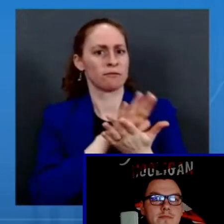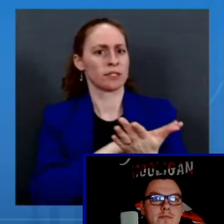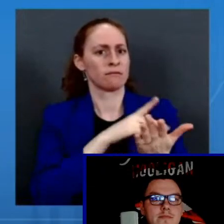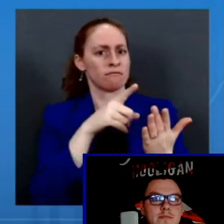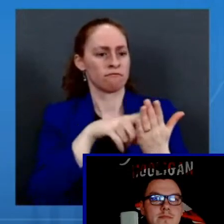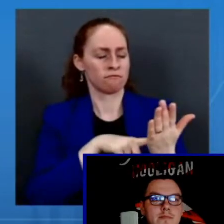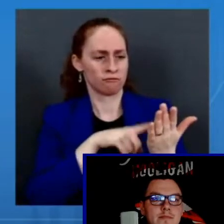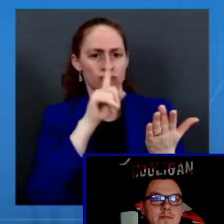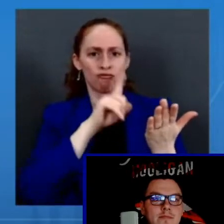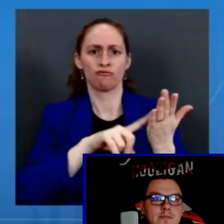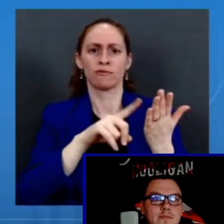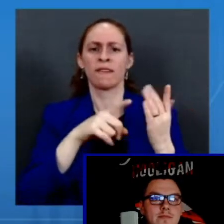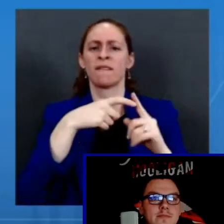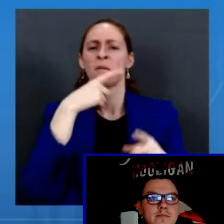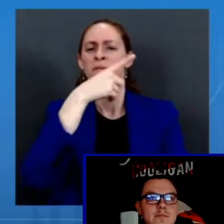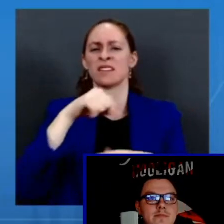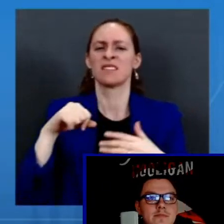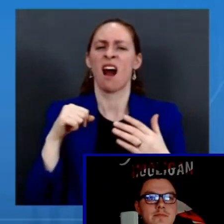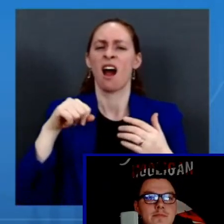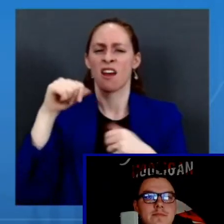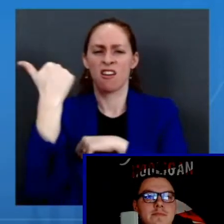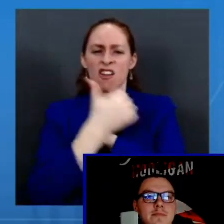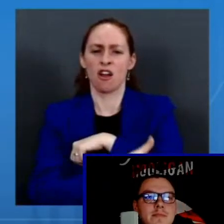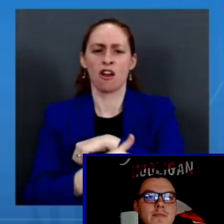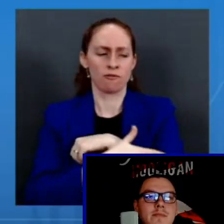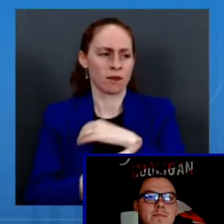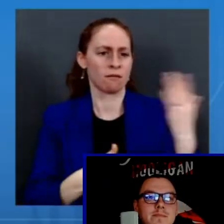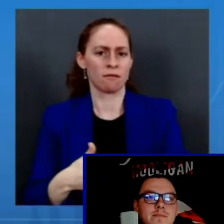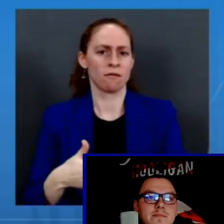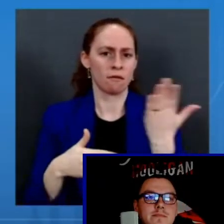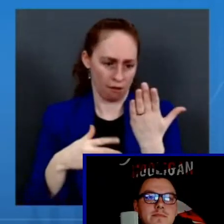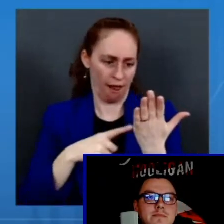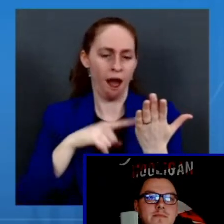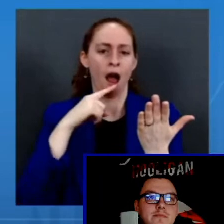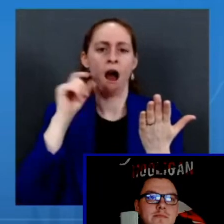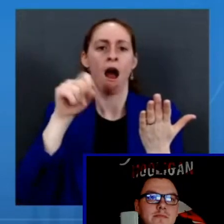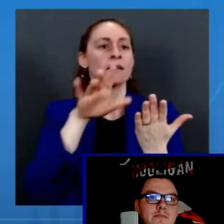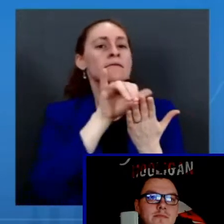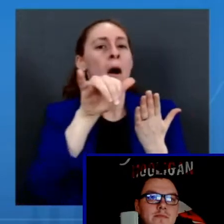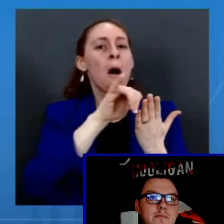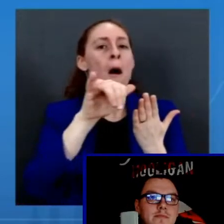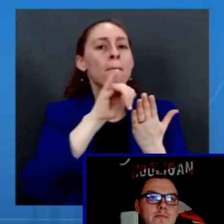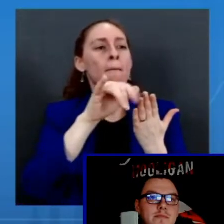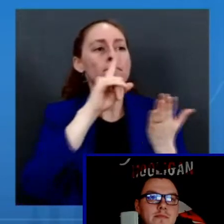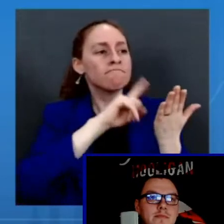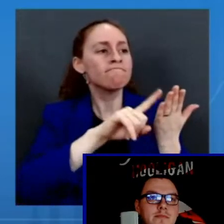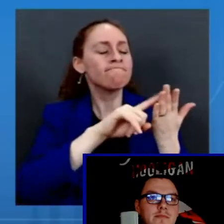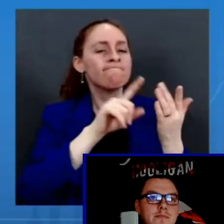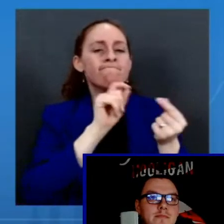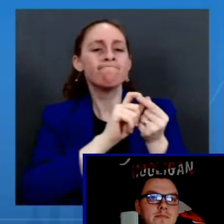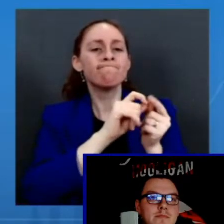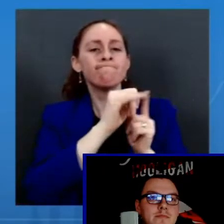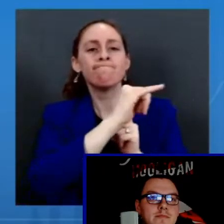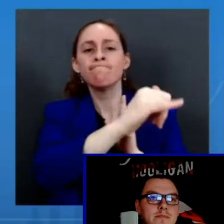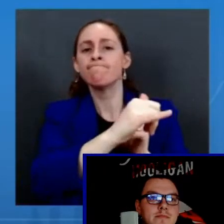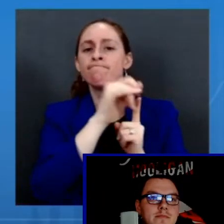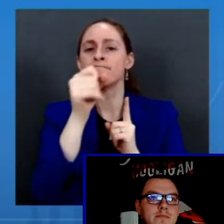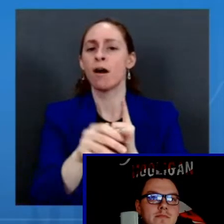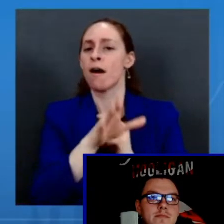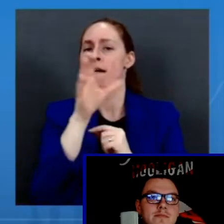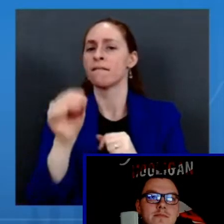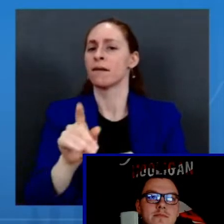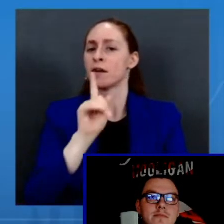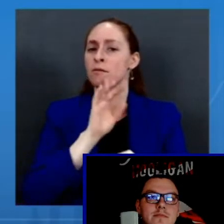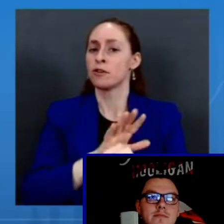verify the data that are in South Africa. This is good news. However, we must wait to see what happens